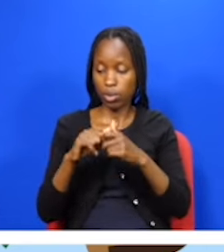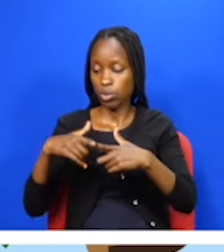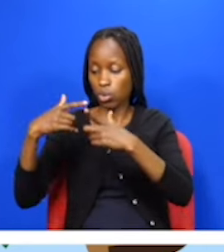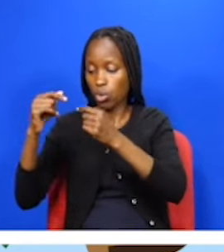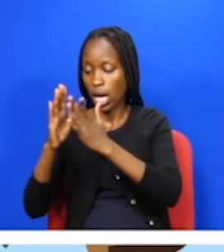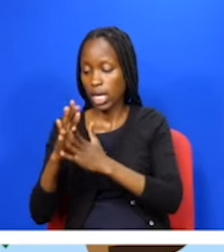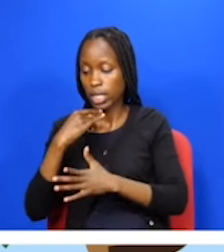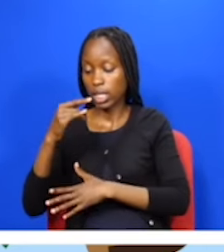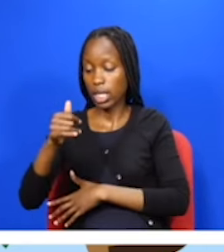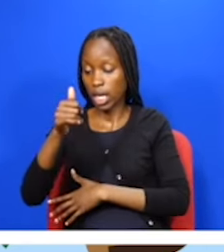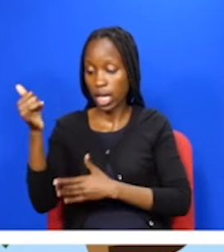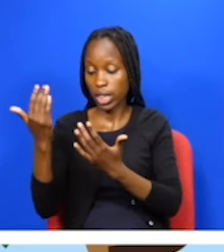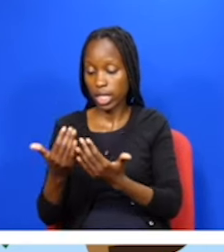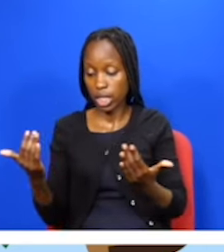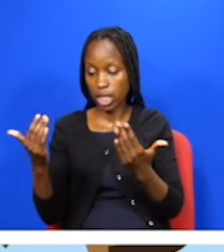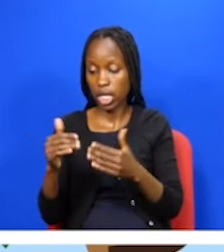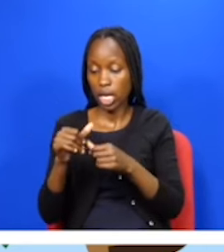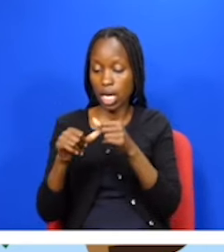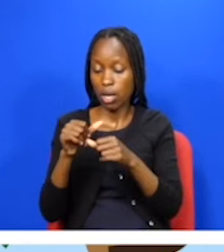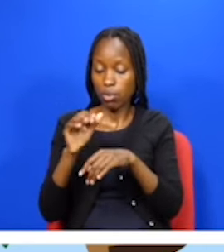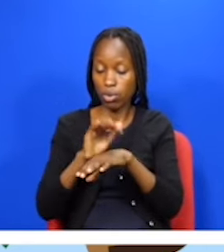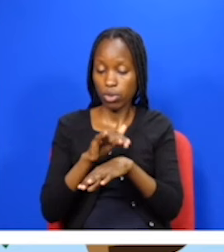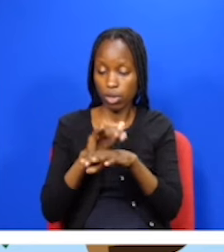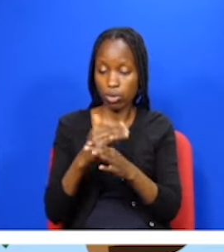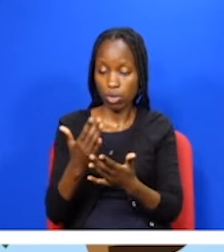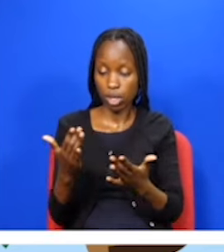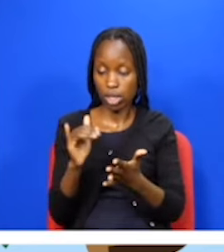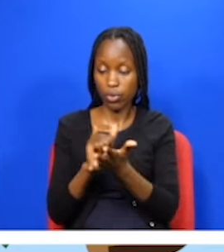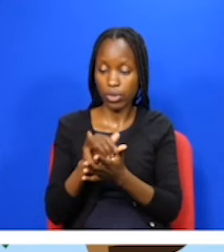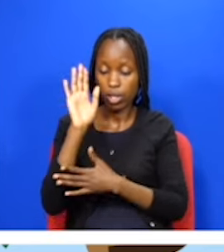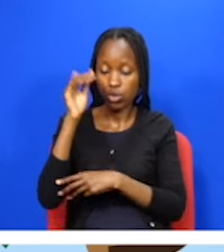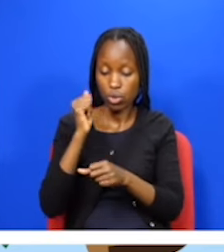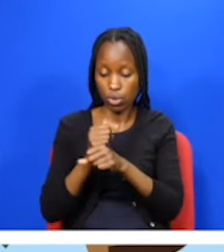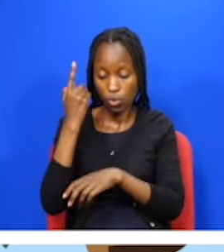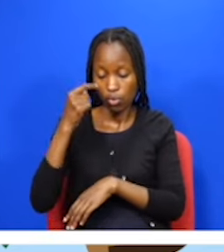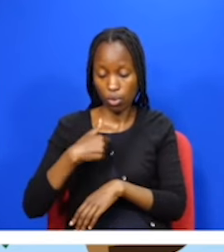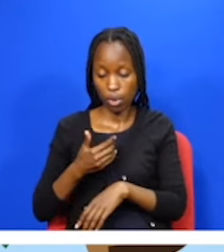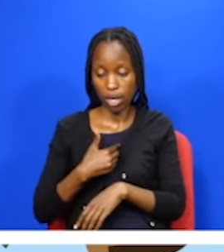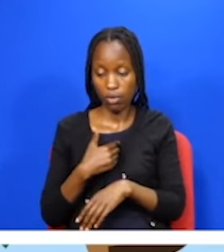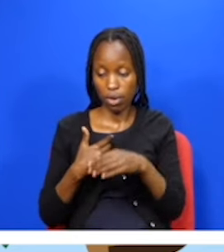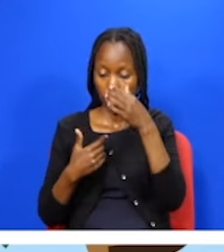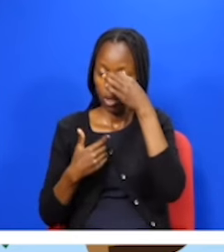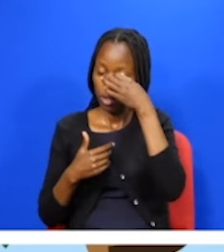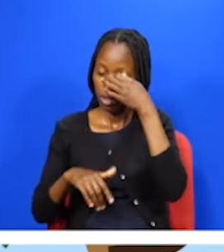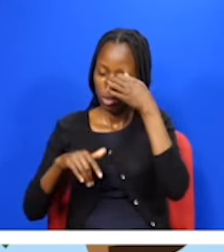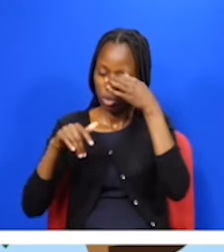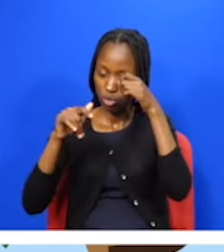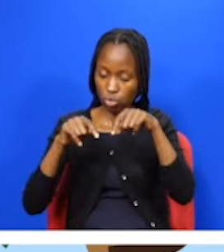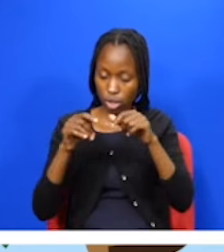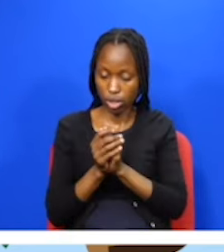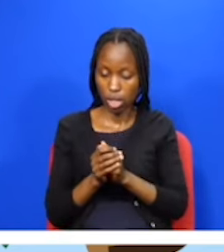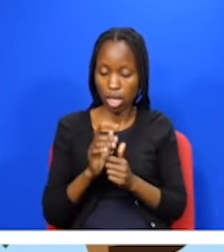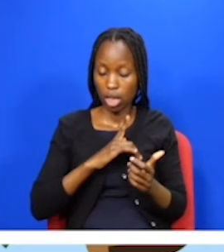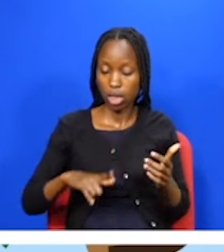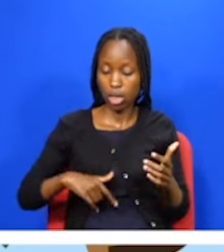others of the good thing that you've done for me on this day. I believe